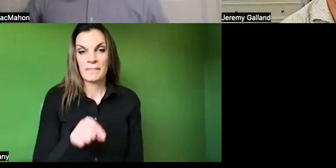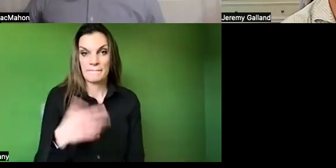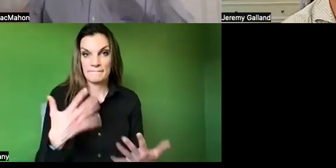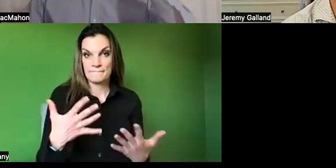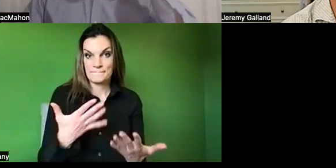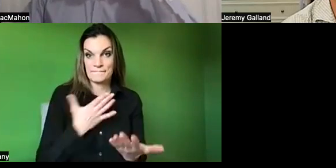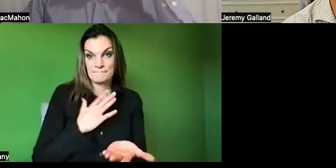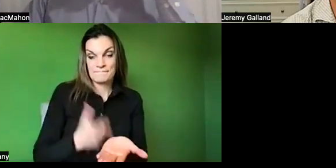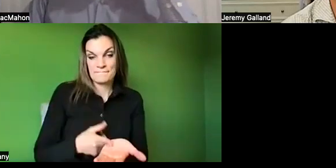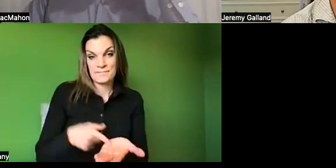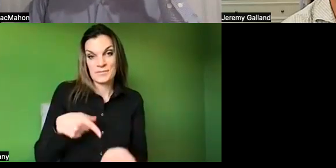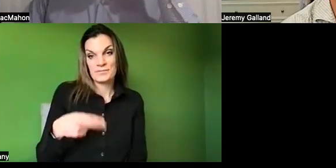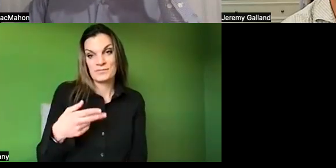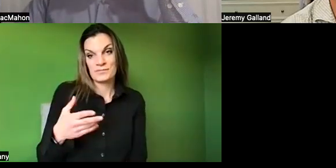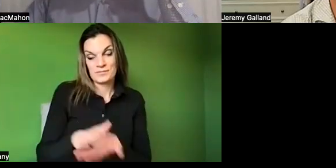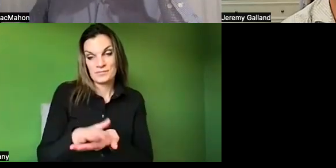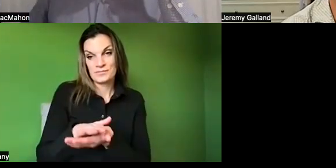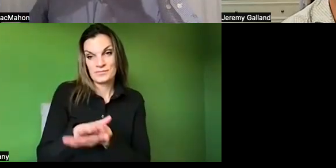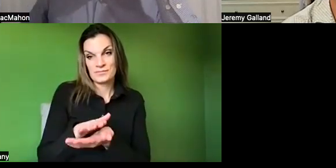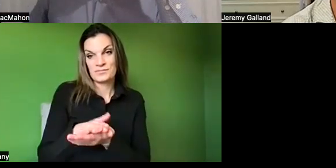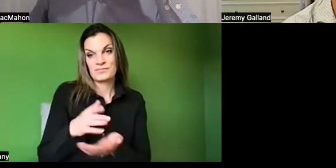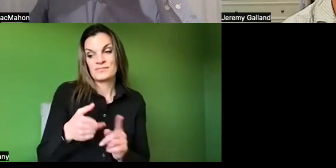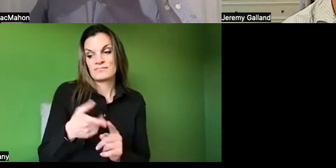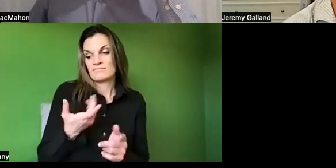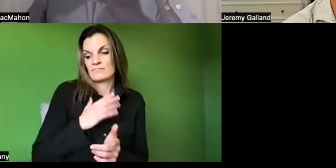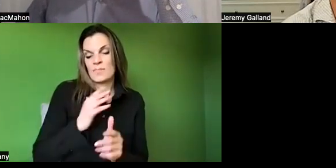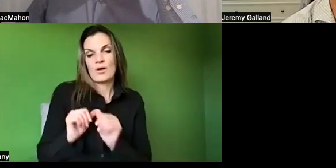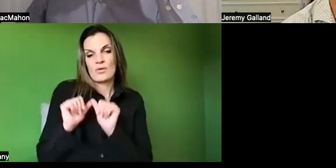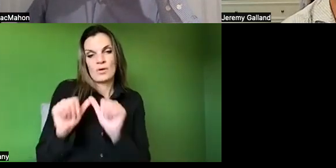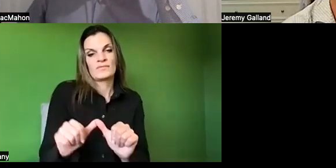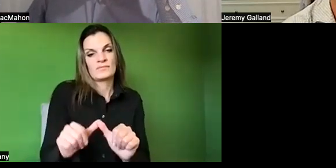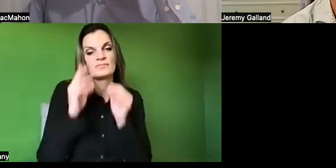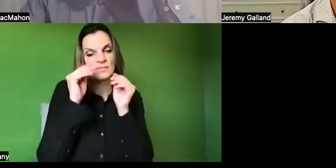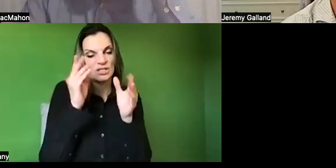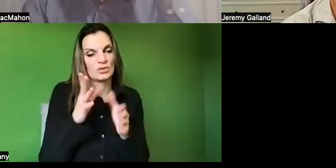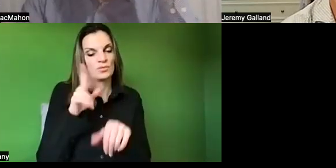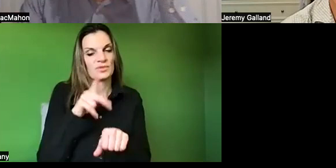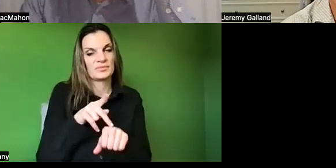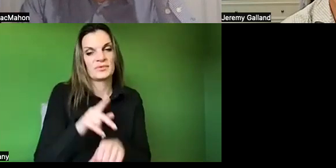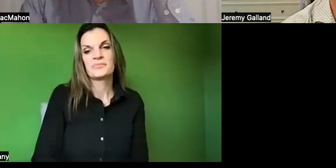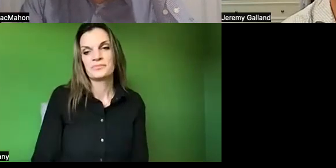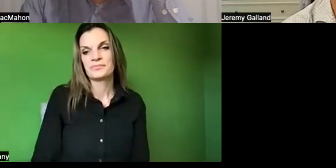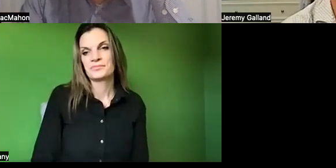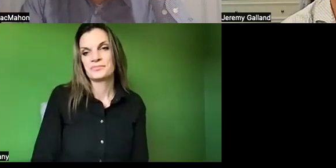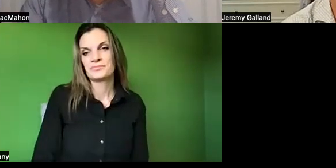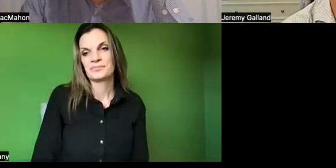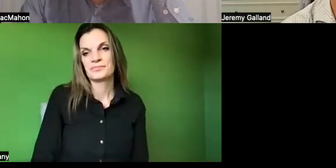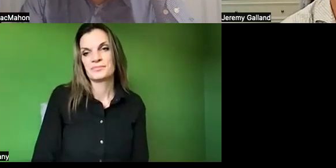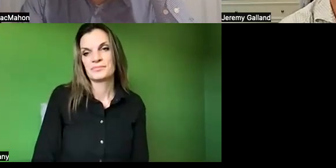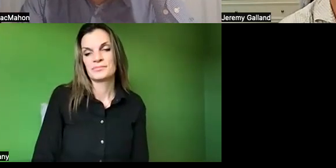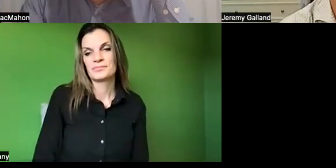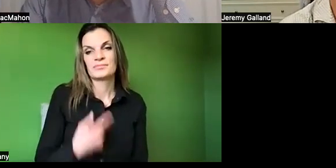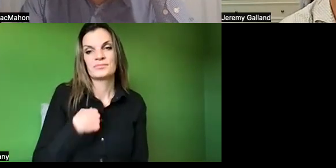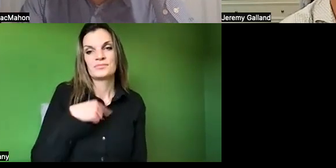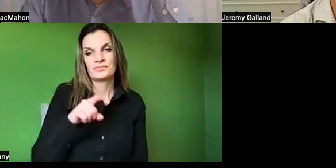of our Hastings schools right now are coming from the longevity of our teachers and our principals. The biggest challenge is to get a superintendent